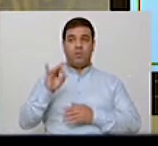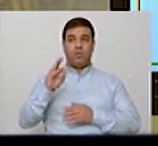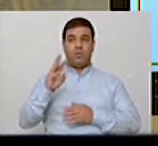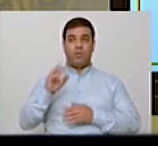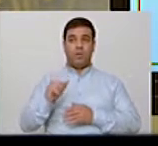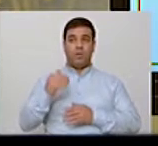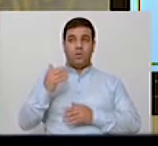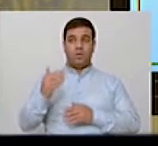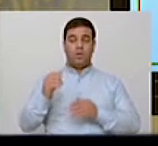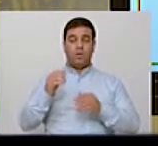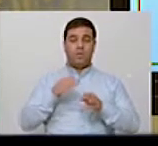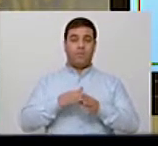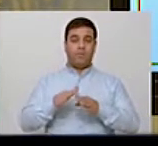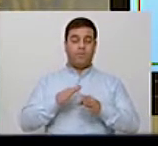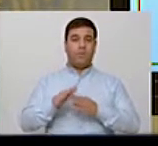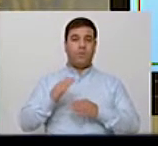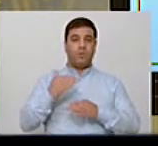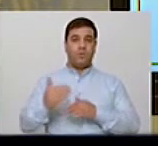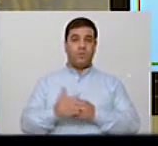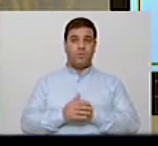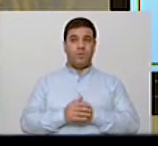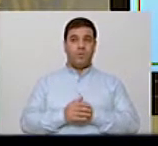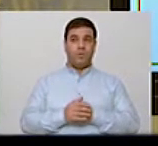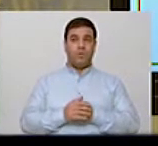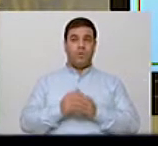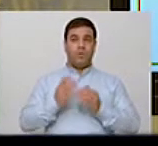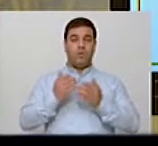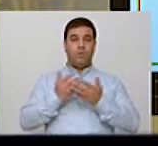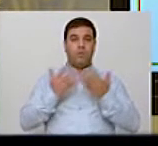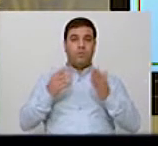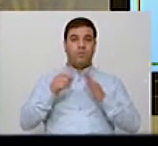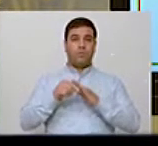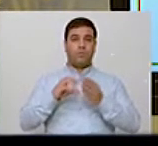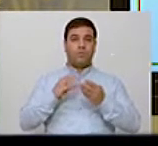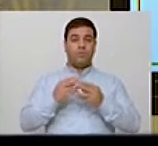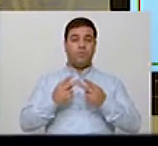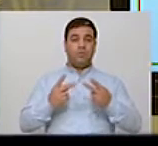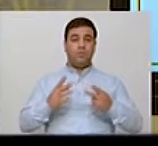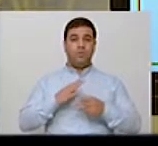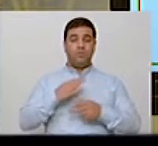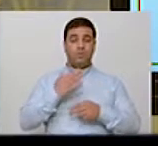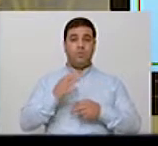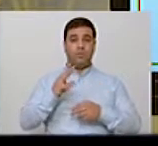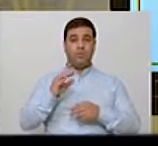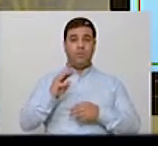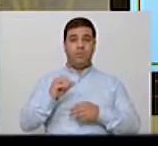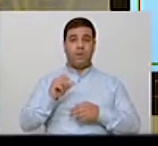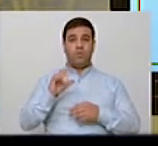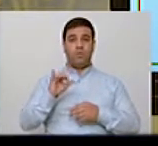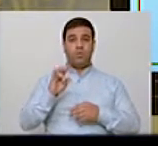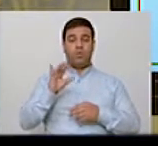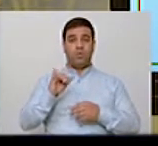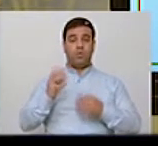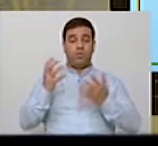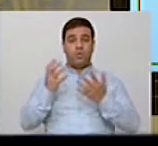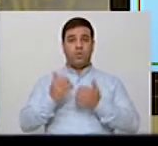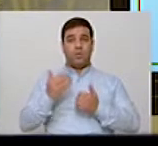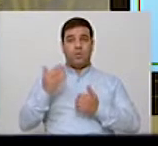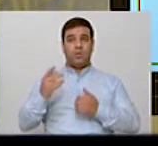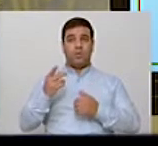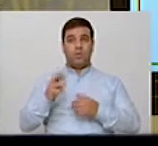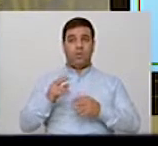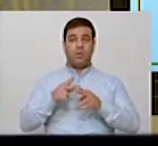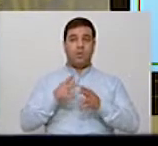stromalarida amalga oshadi. Yorug'lik bosqichida hosil bo'lgan mahsulotlar qorong'ulik bosqichi